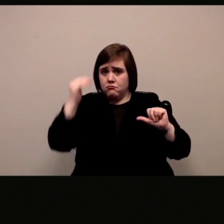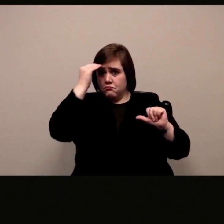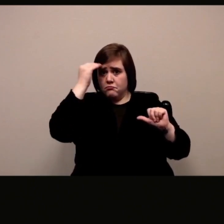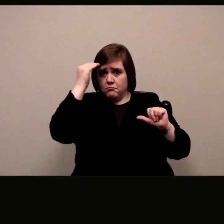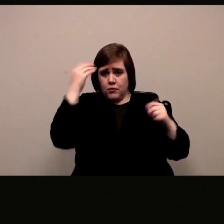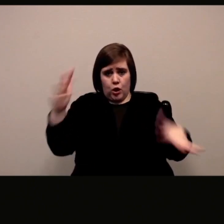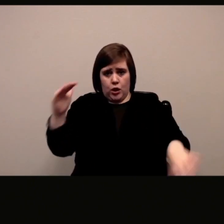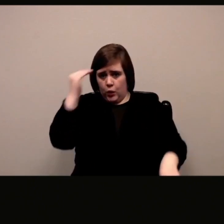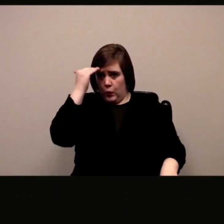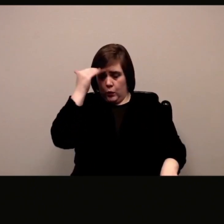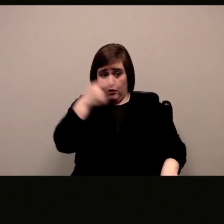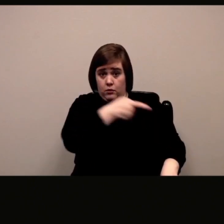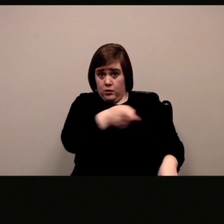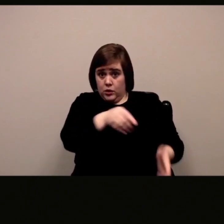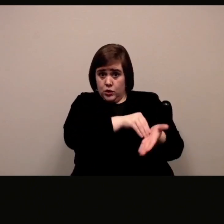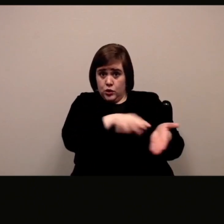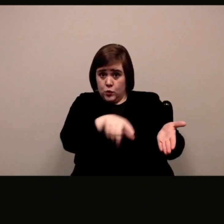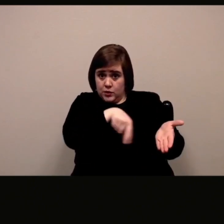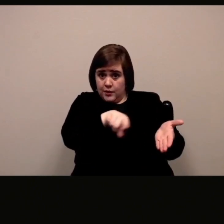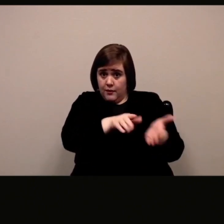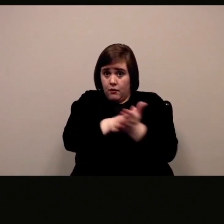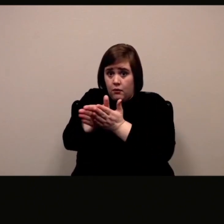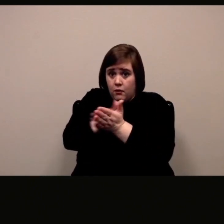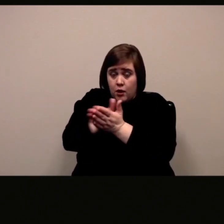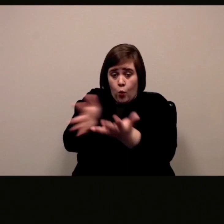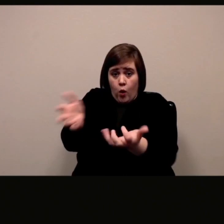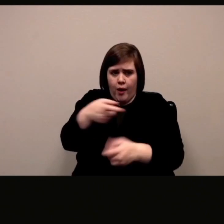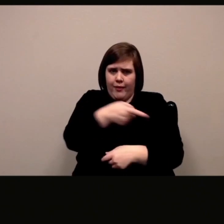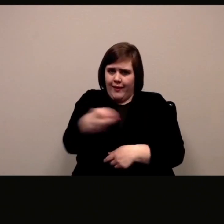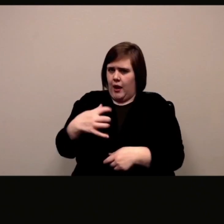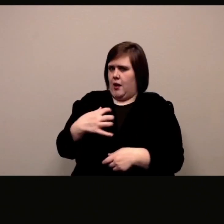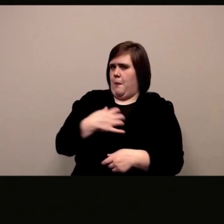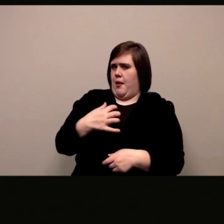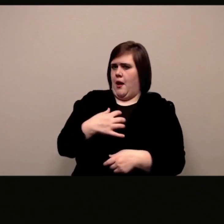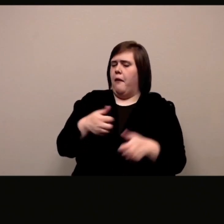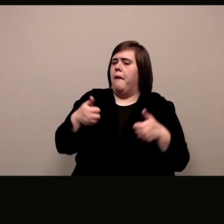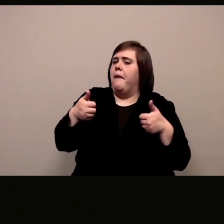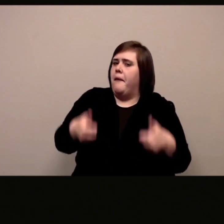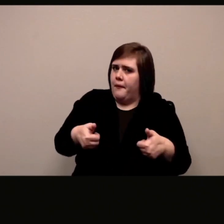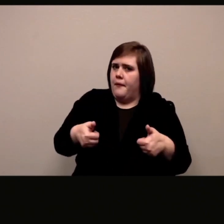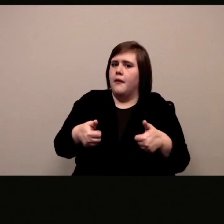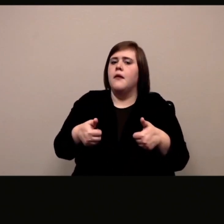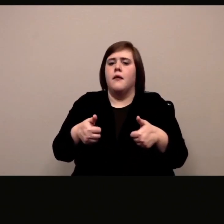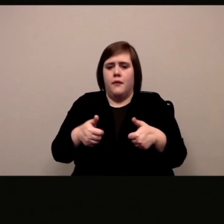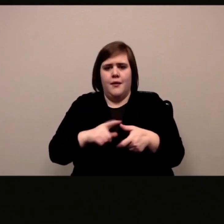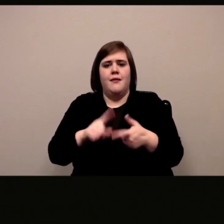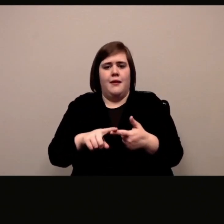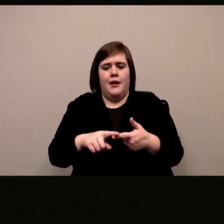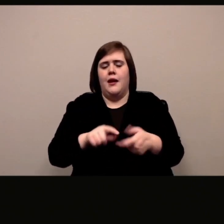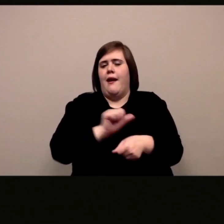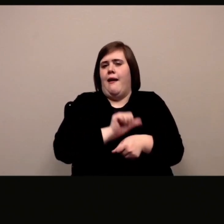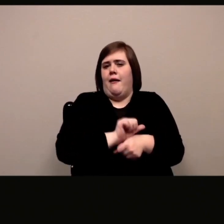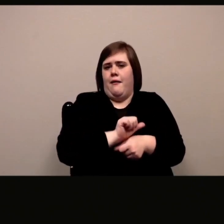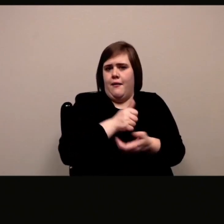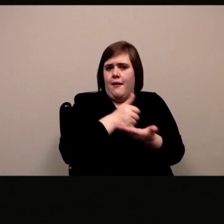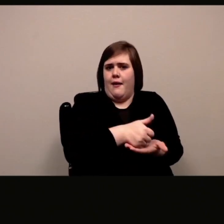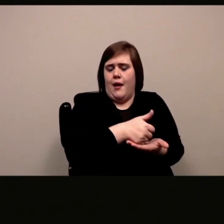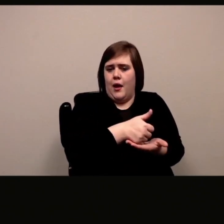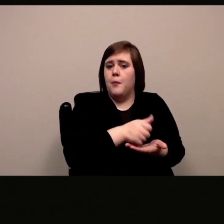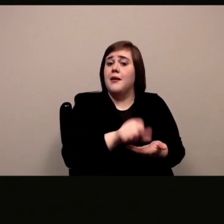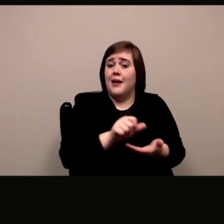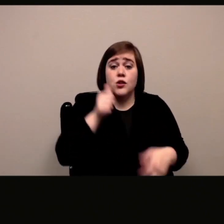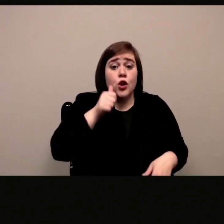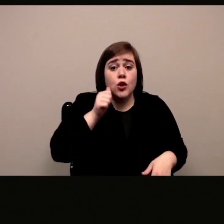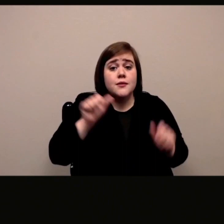My students who want it are complaining. So, okay, let me have you work on these projects and we're going to show the people that yes, girls can do